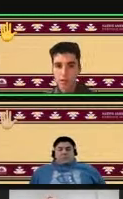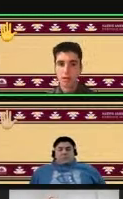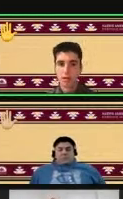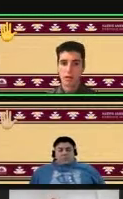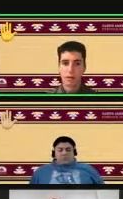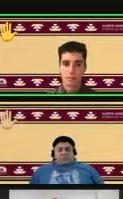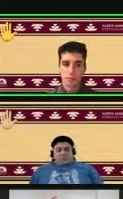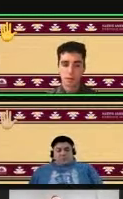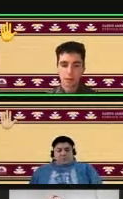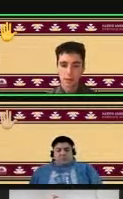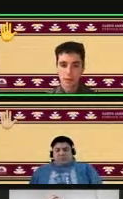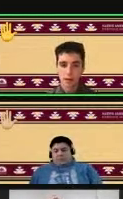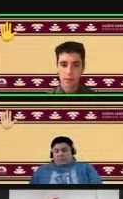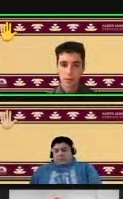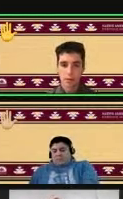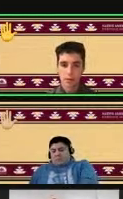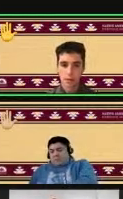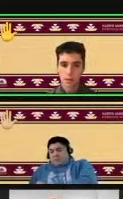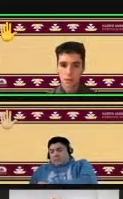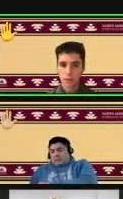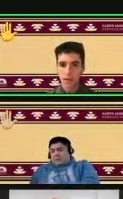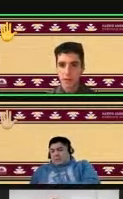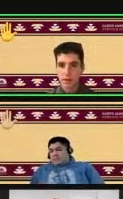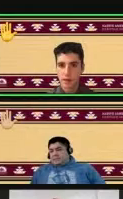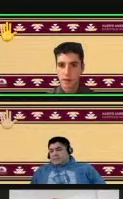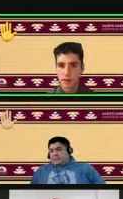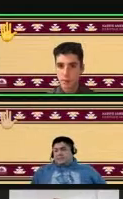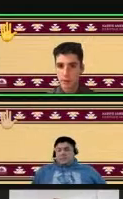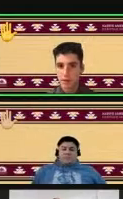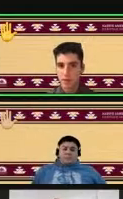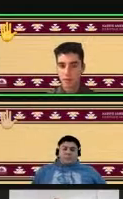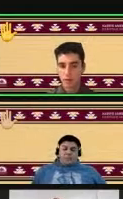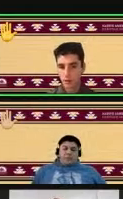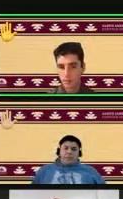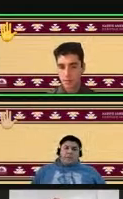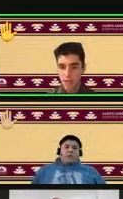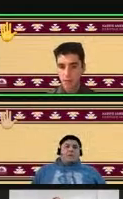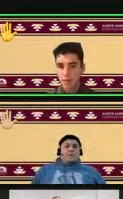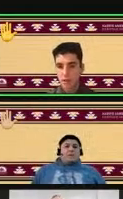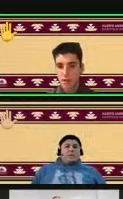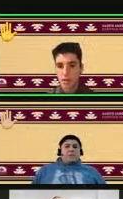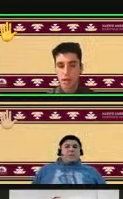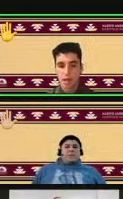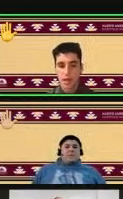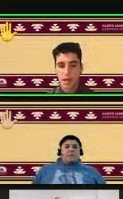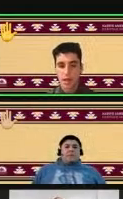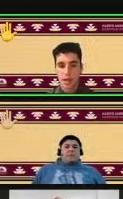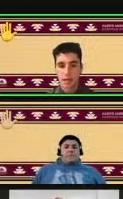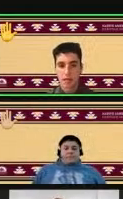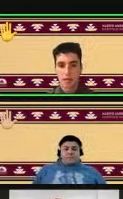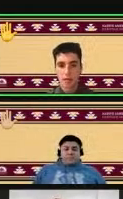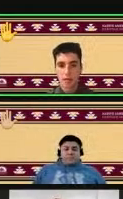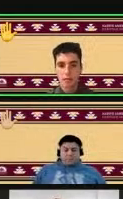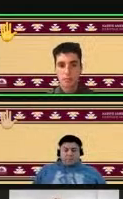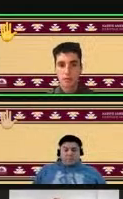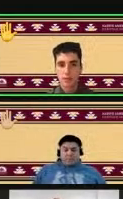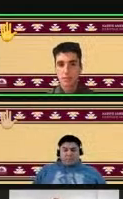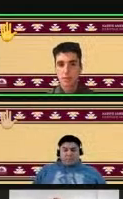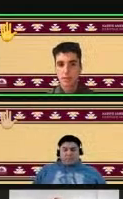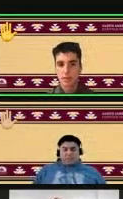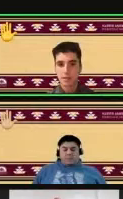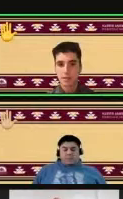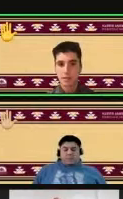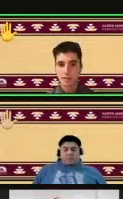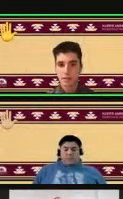competing to really think about making sure we have a competitive salary, and because,